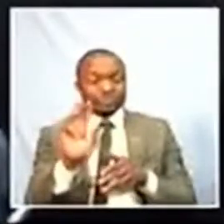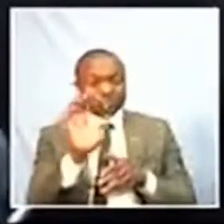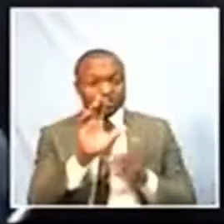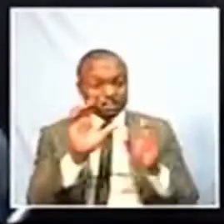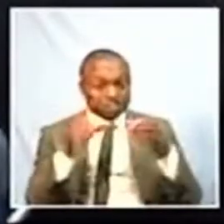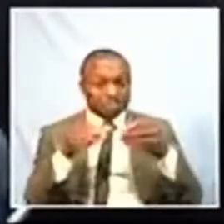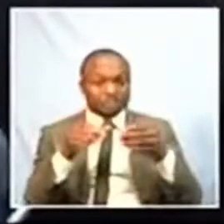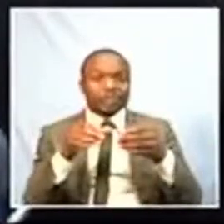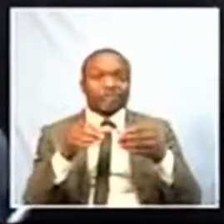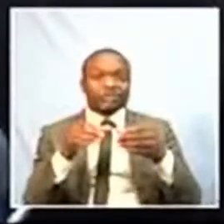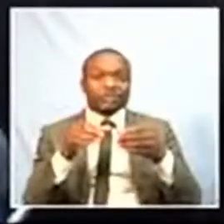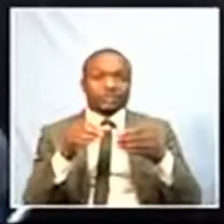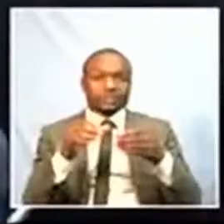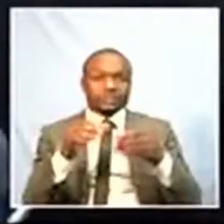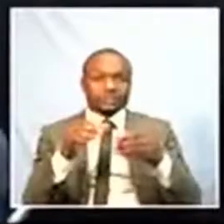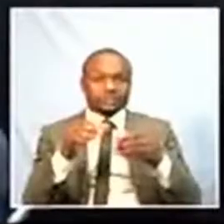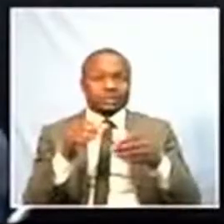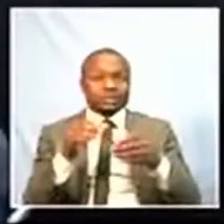committee take?